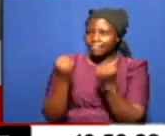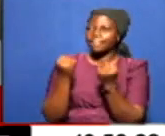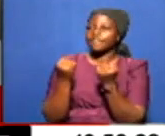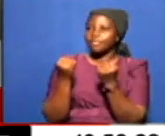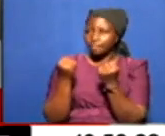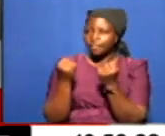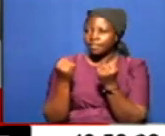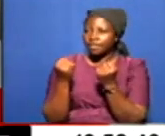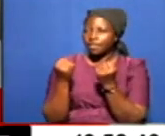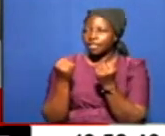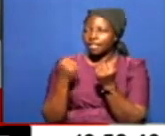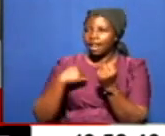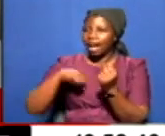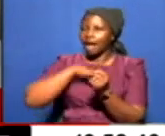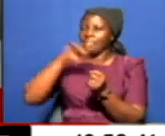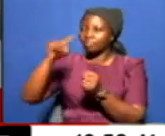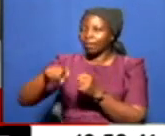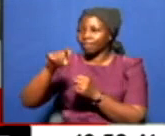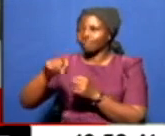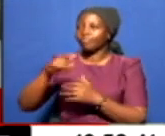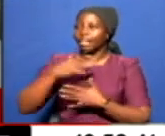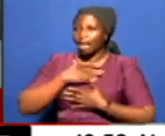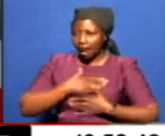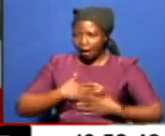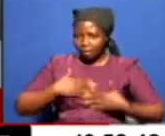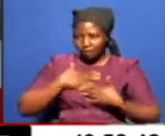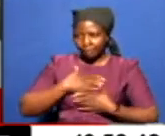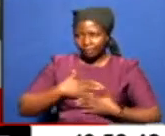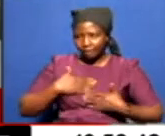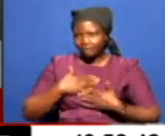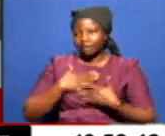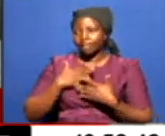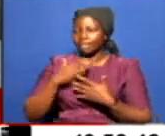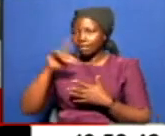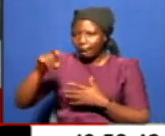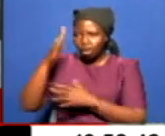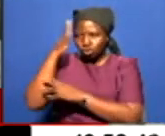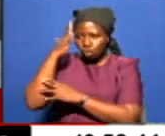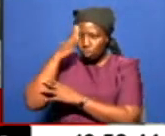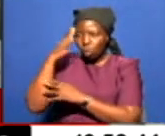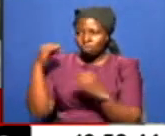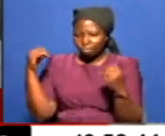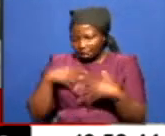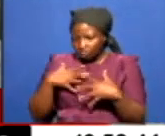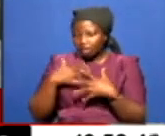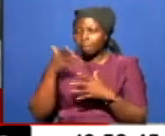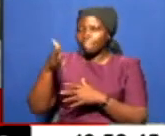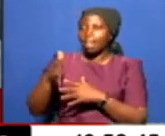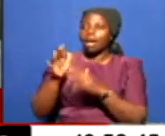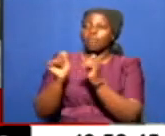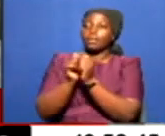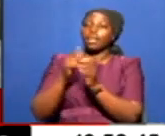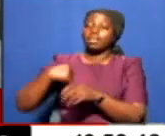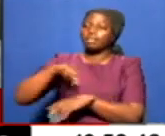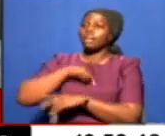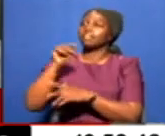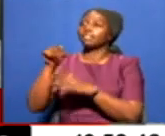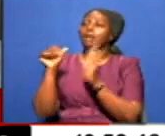What we have to appreciate is that terrorism is here with us, and it is a menace that we have to deal